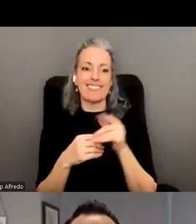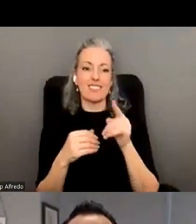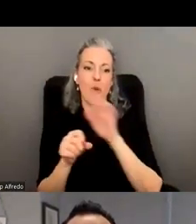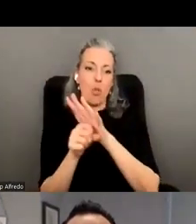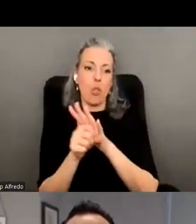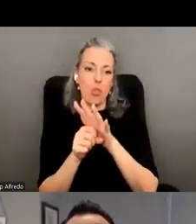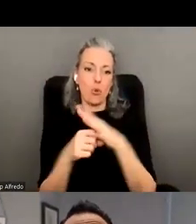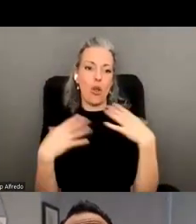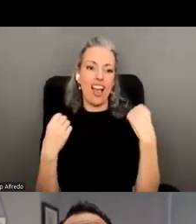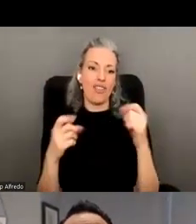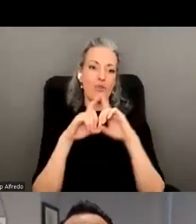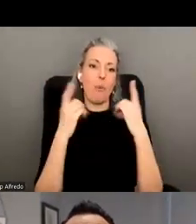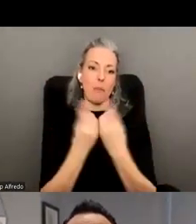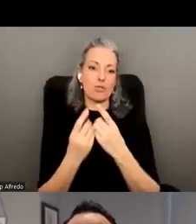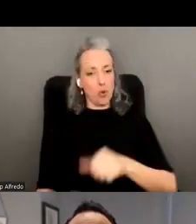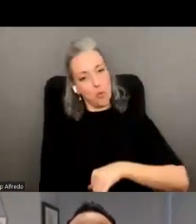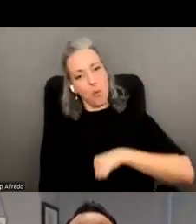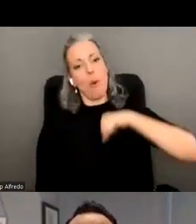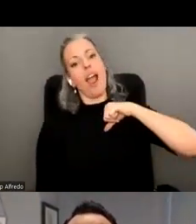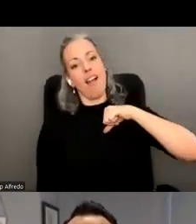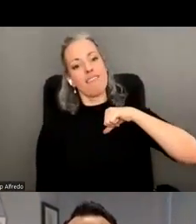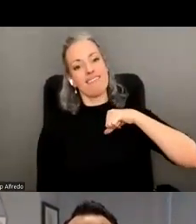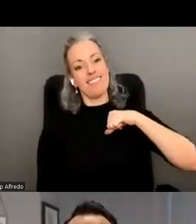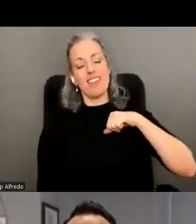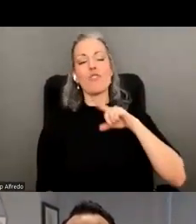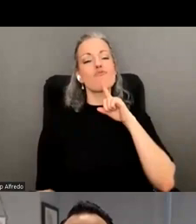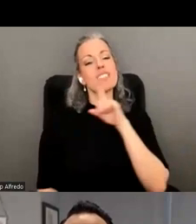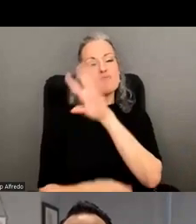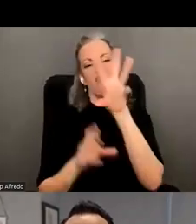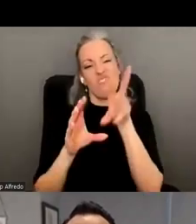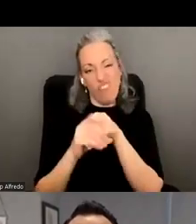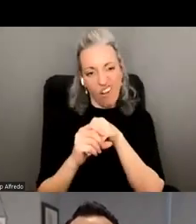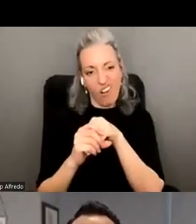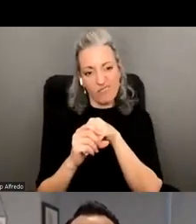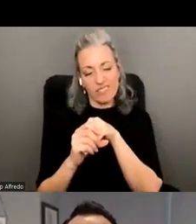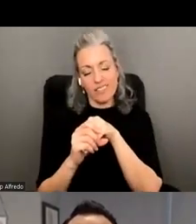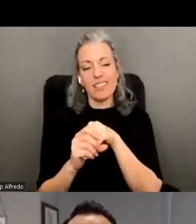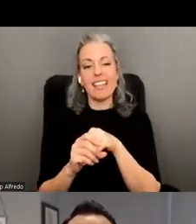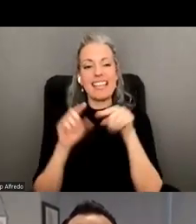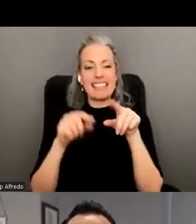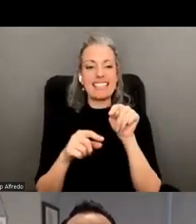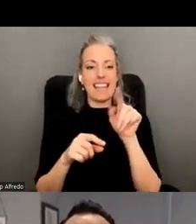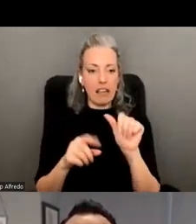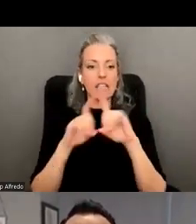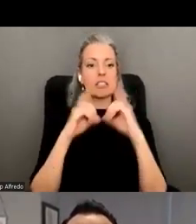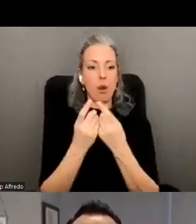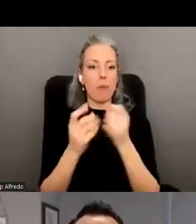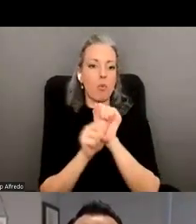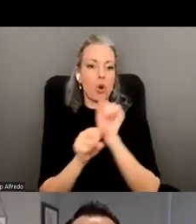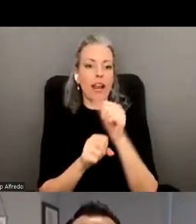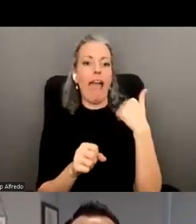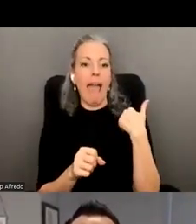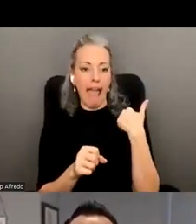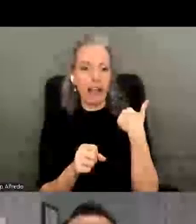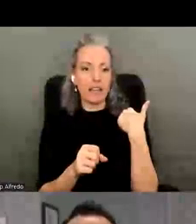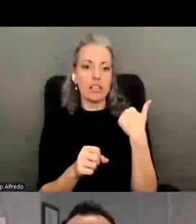departments. And so we're proud of the significant contribution that this data and this department's work has had to the body of